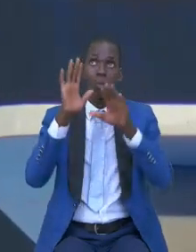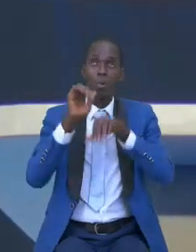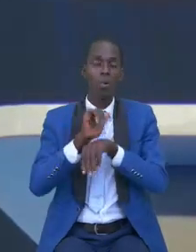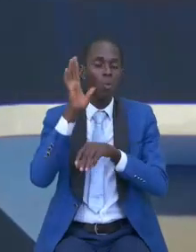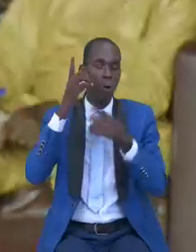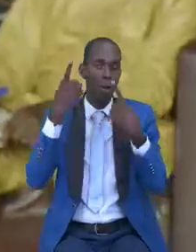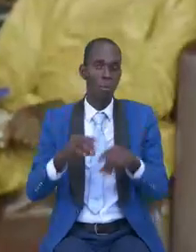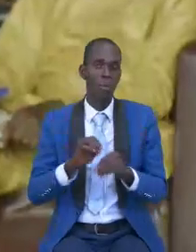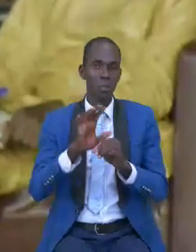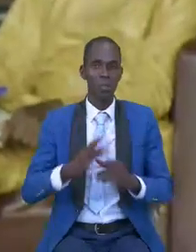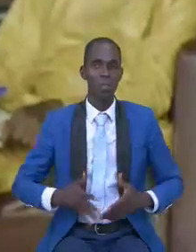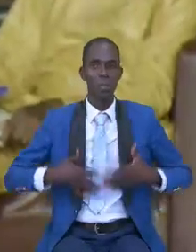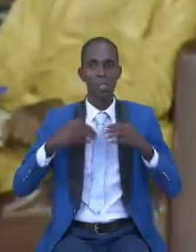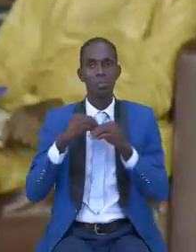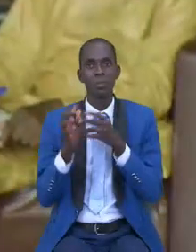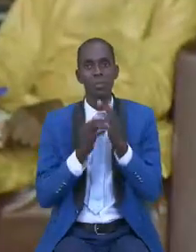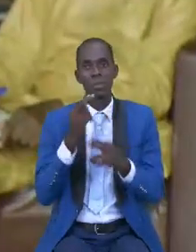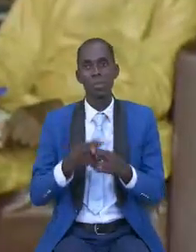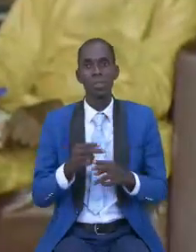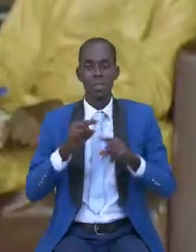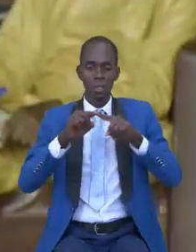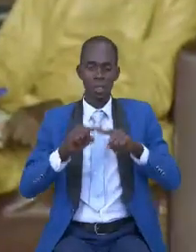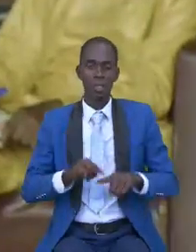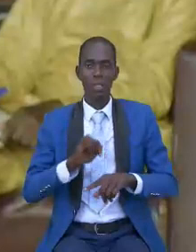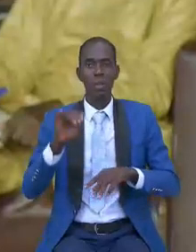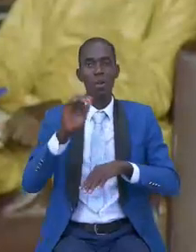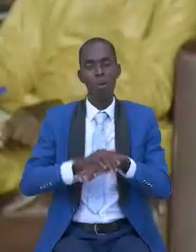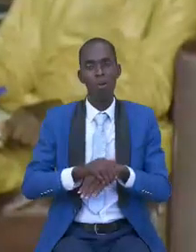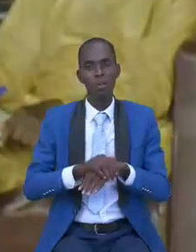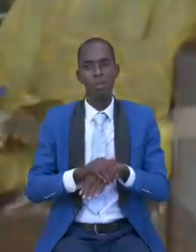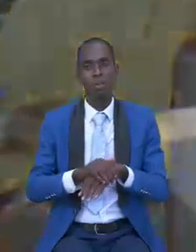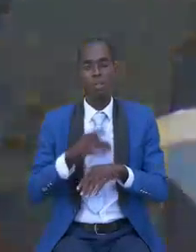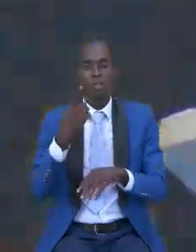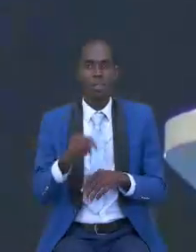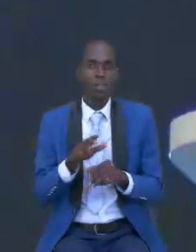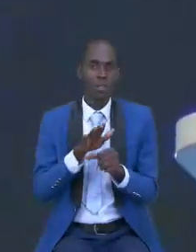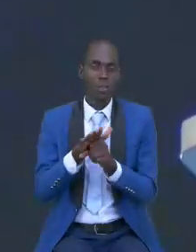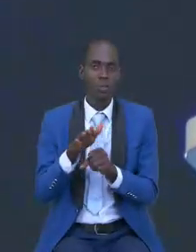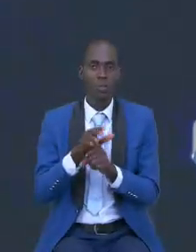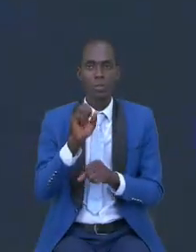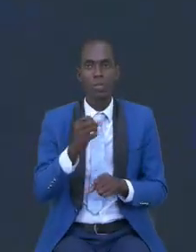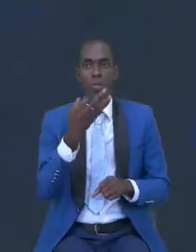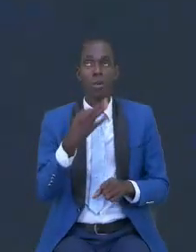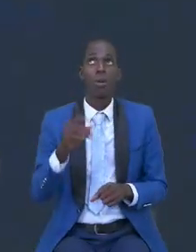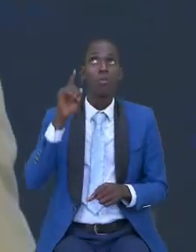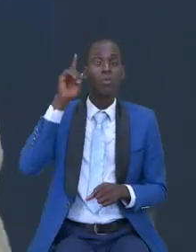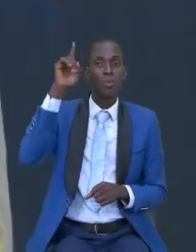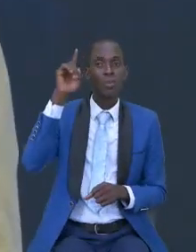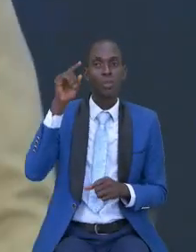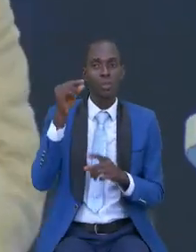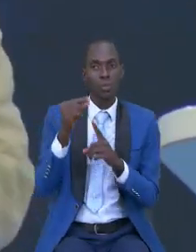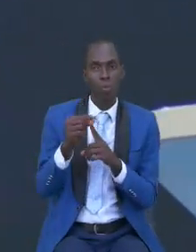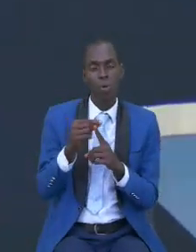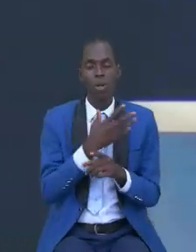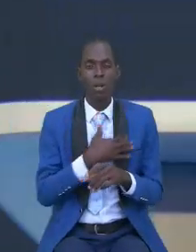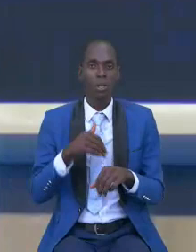in Jesus' name. Relying on the sufficiency of his word and of his